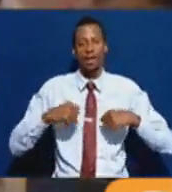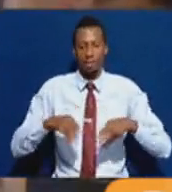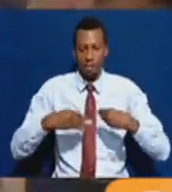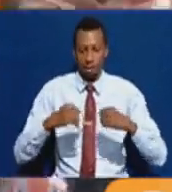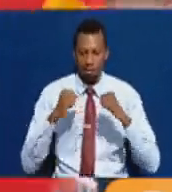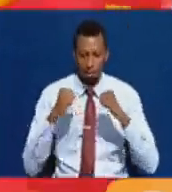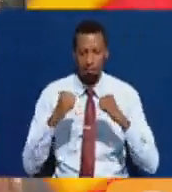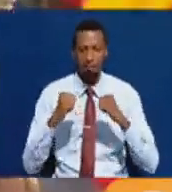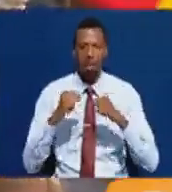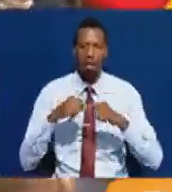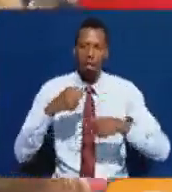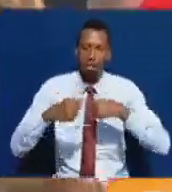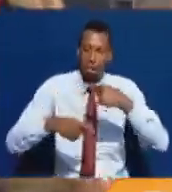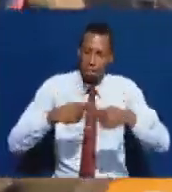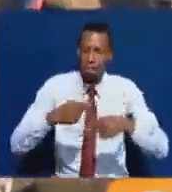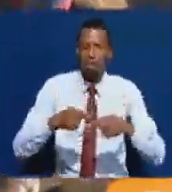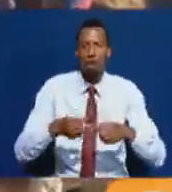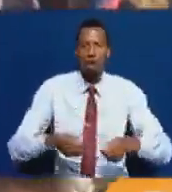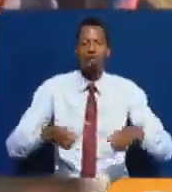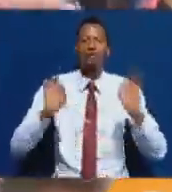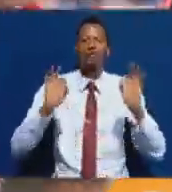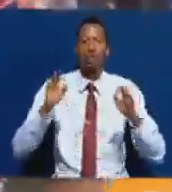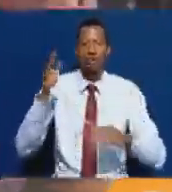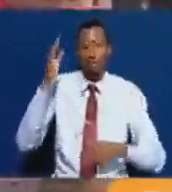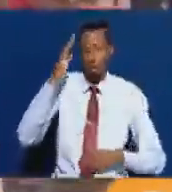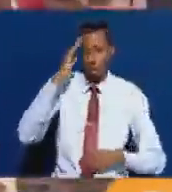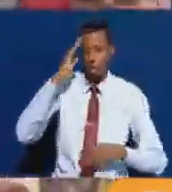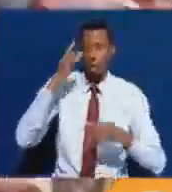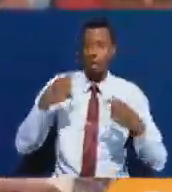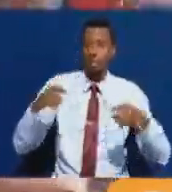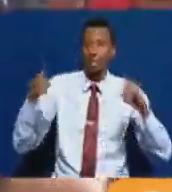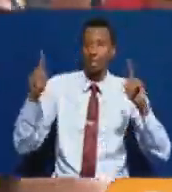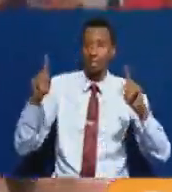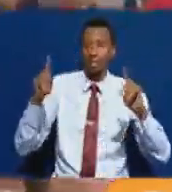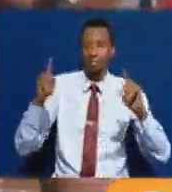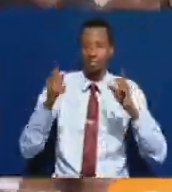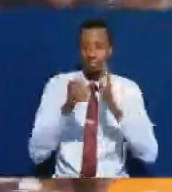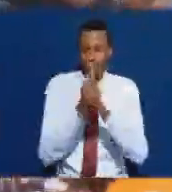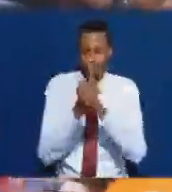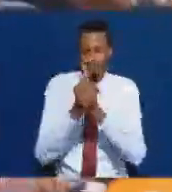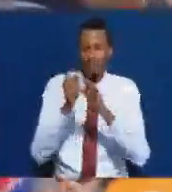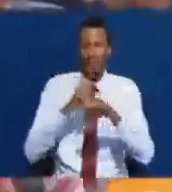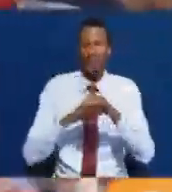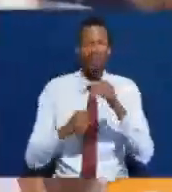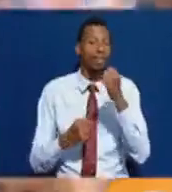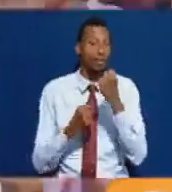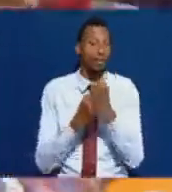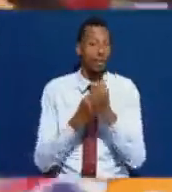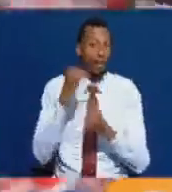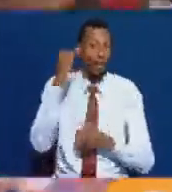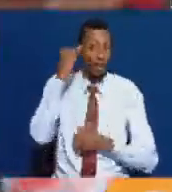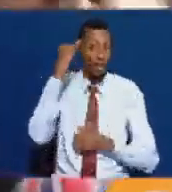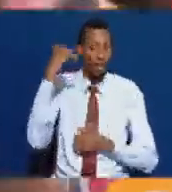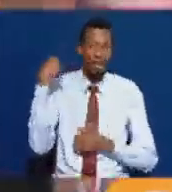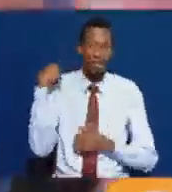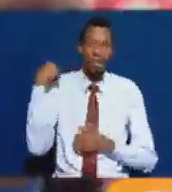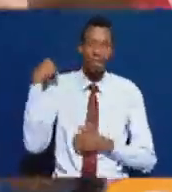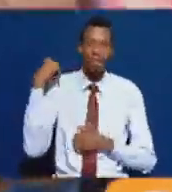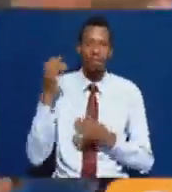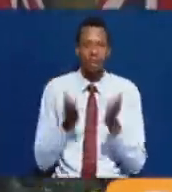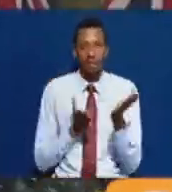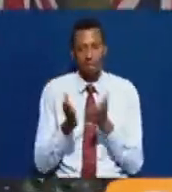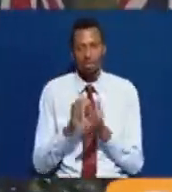continuity, and officially recognize as a success and excellence while supporting the ideal of voluntary service. The place of the